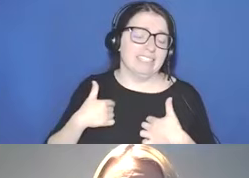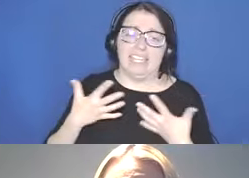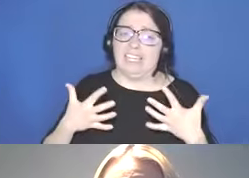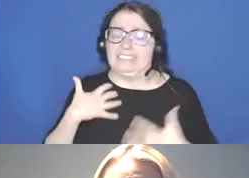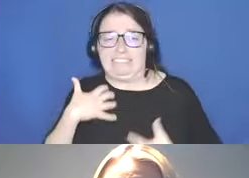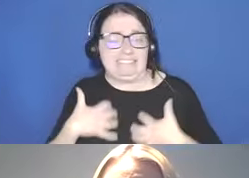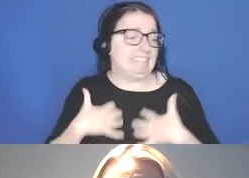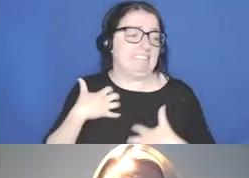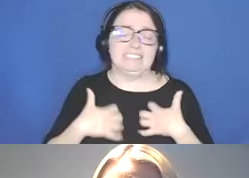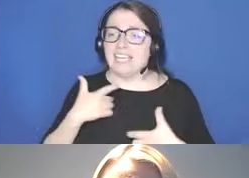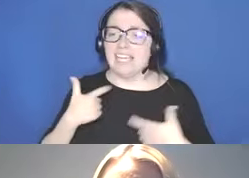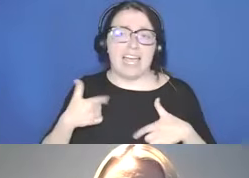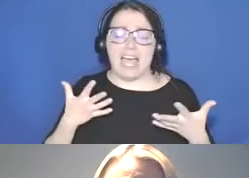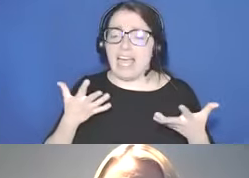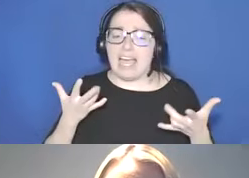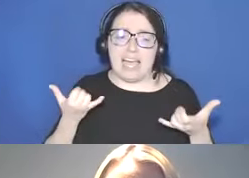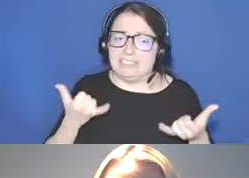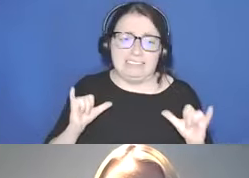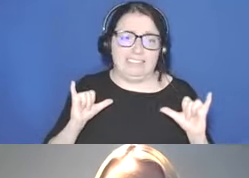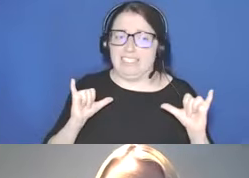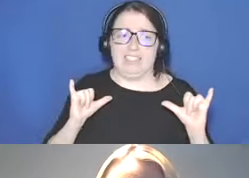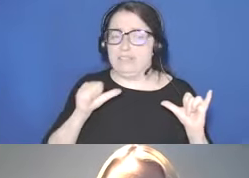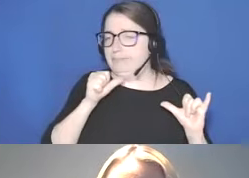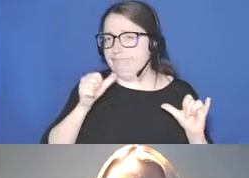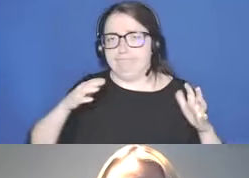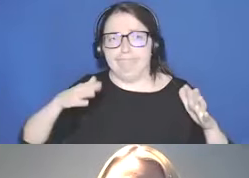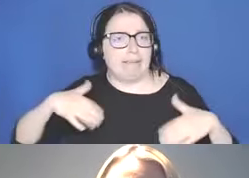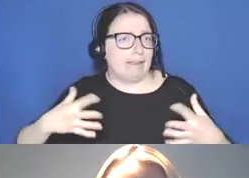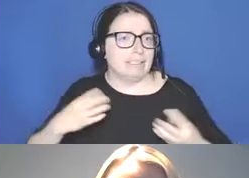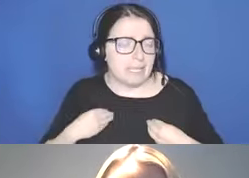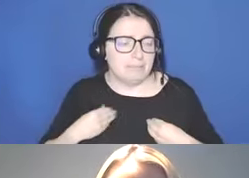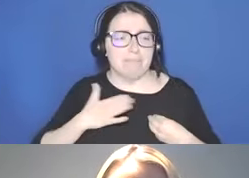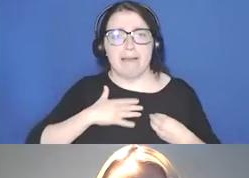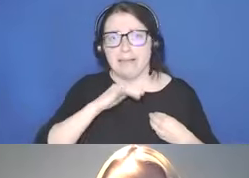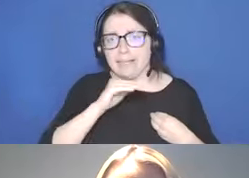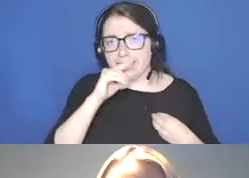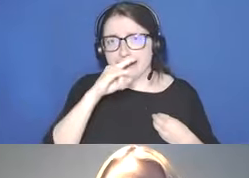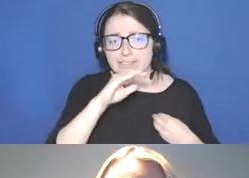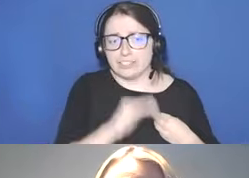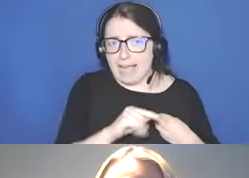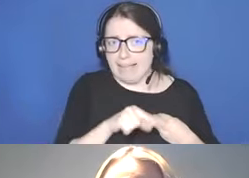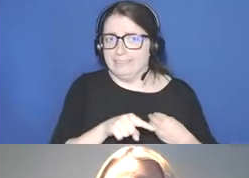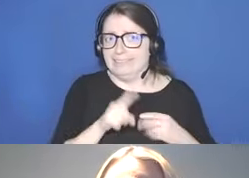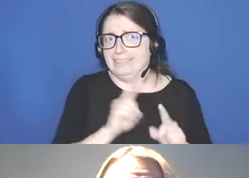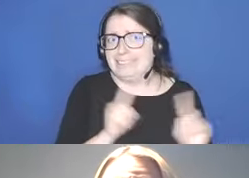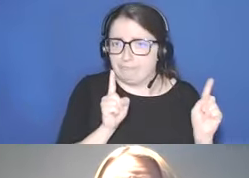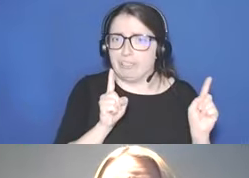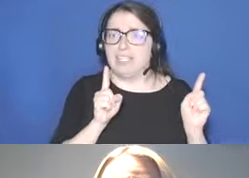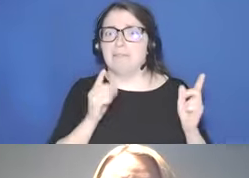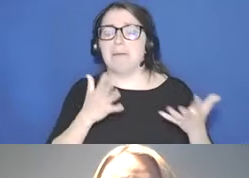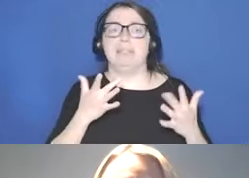still accepting that their child has differences, or even in a little bit of denial.